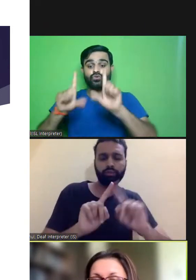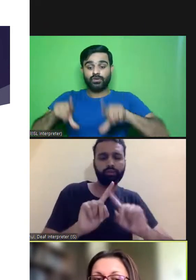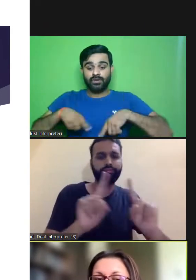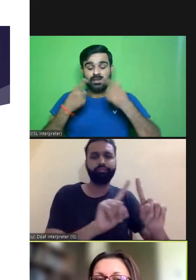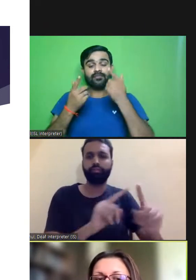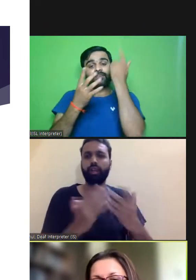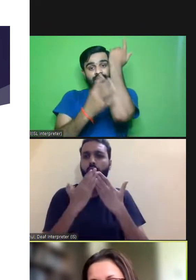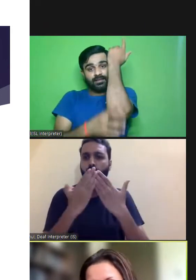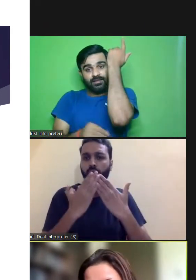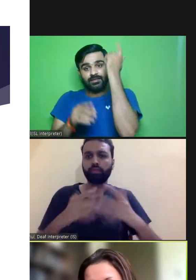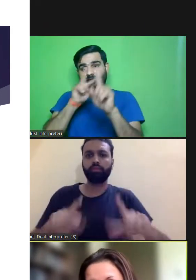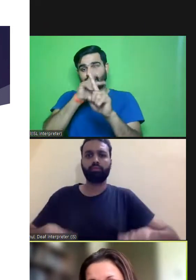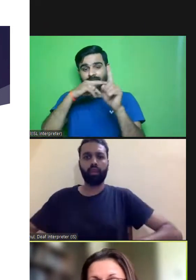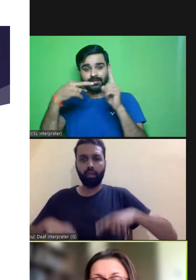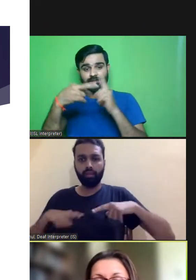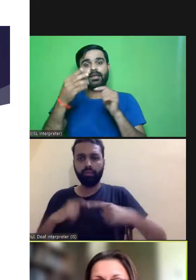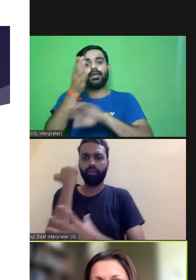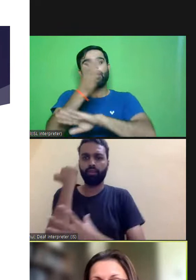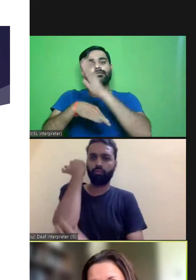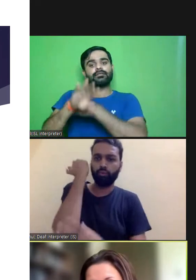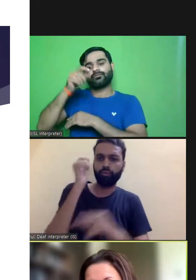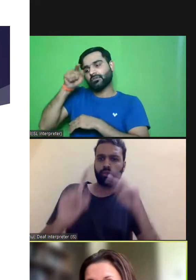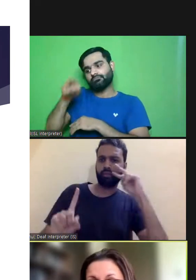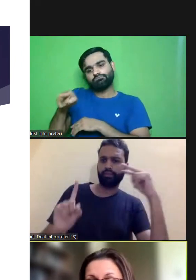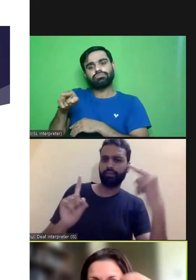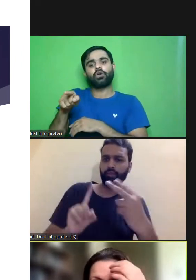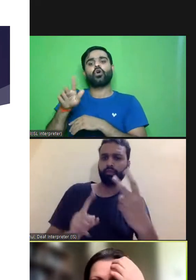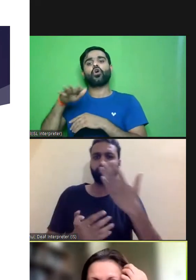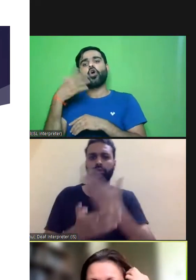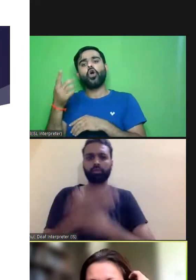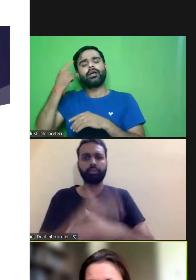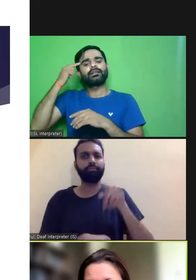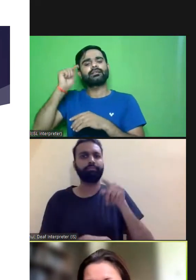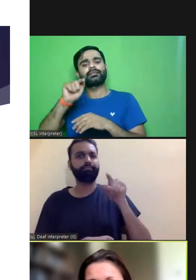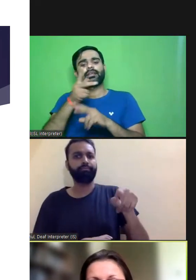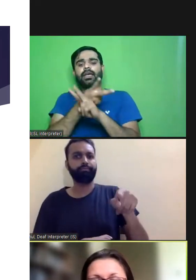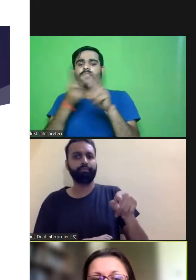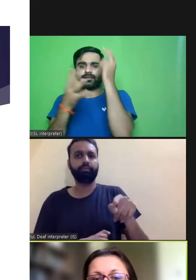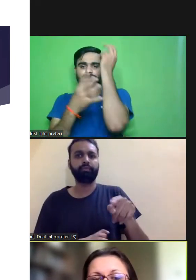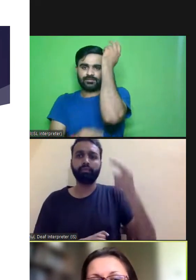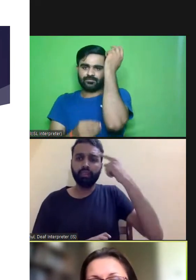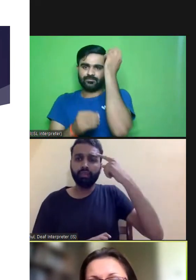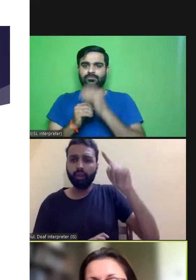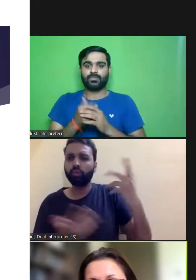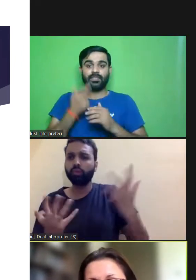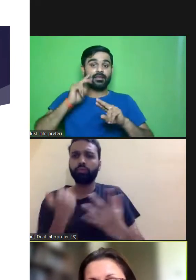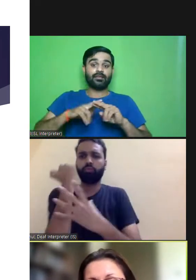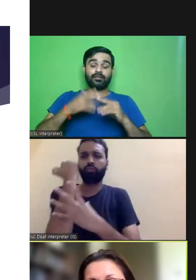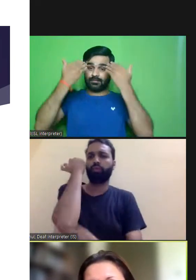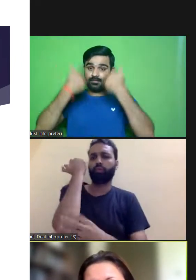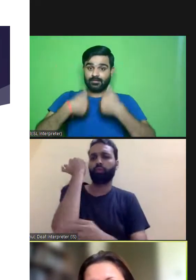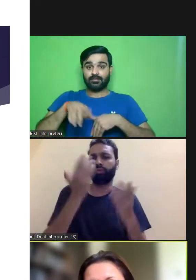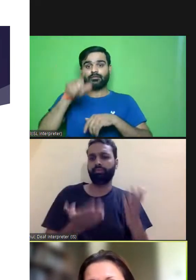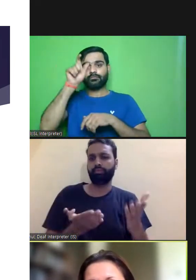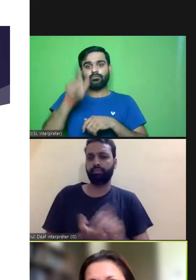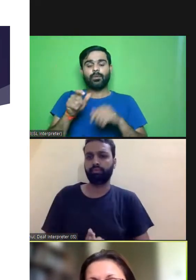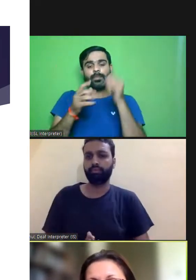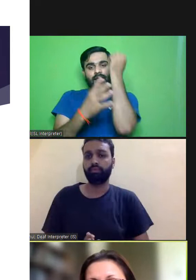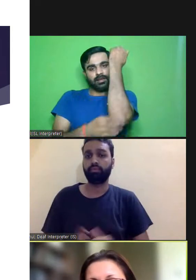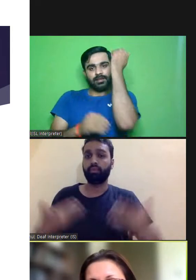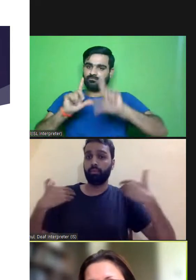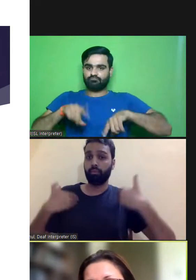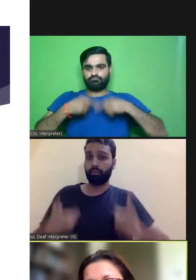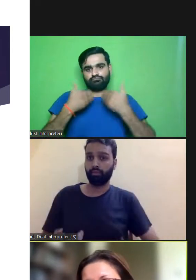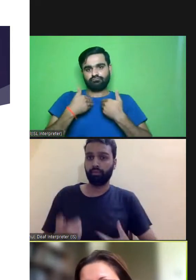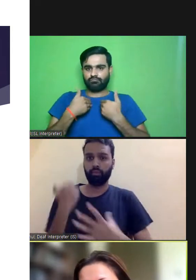poverty will reduce their severity or the intensity of their poverty. So if I'm a person who is living in poverty and I'm